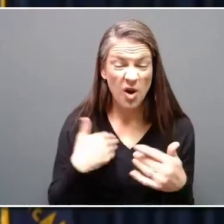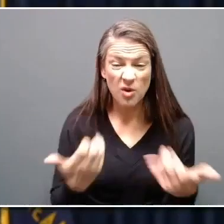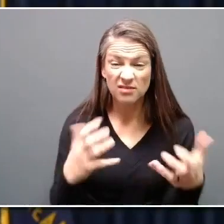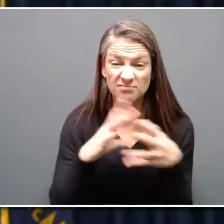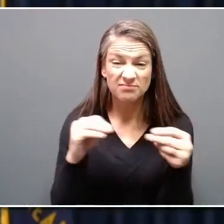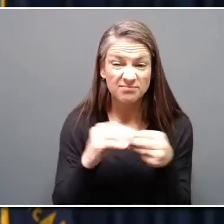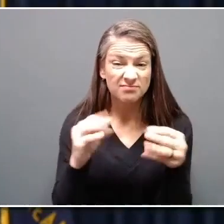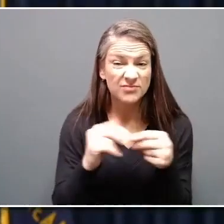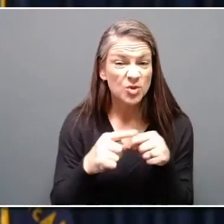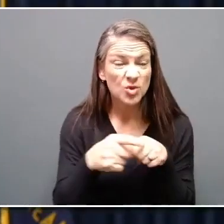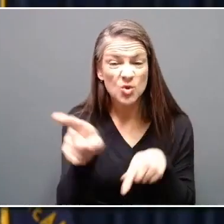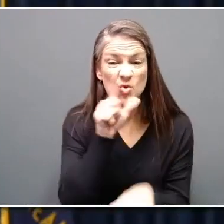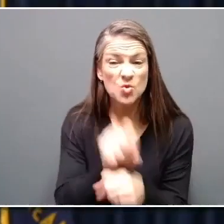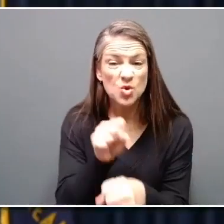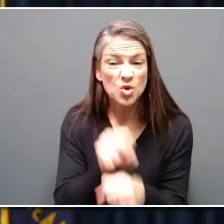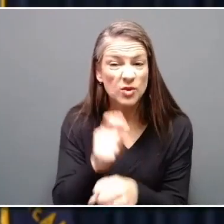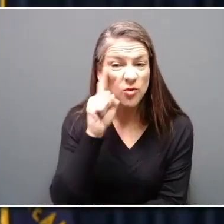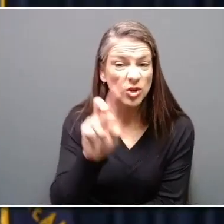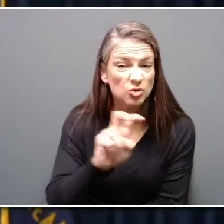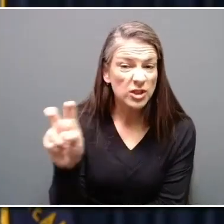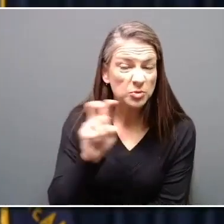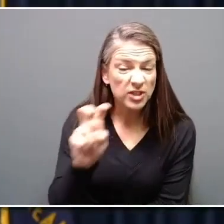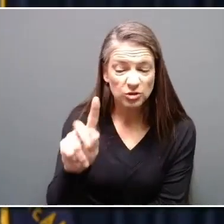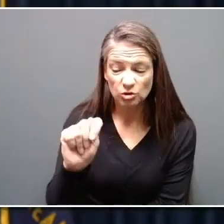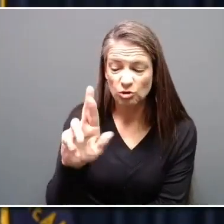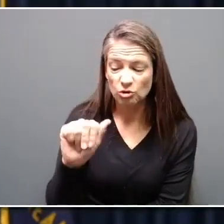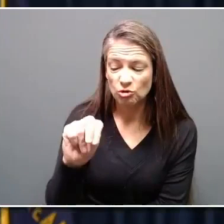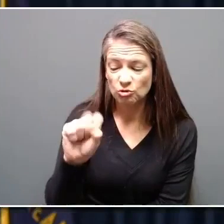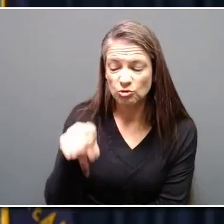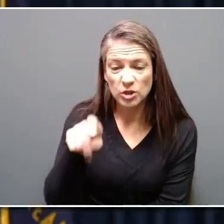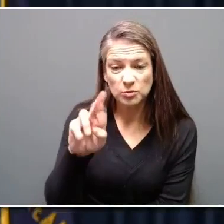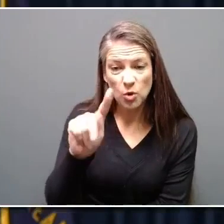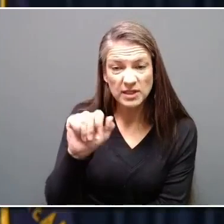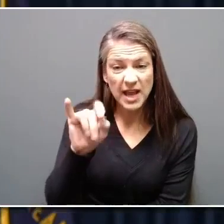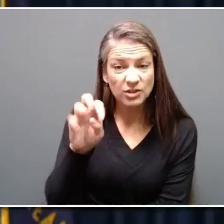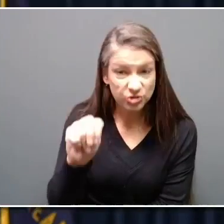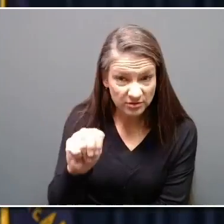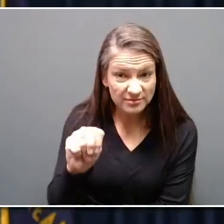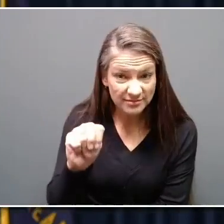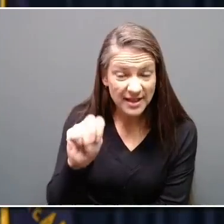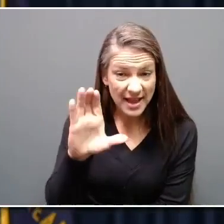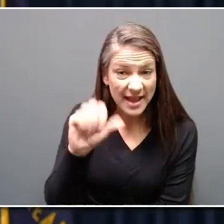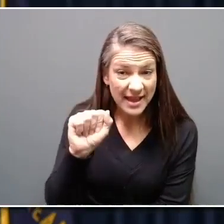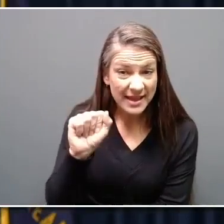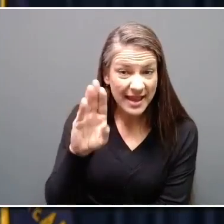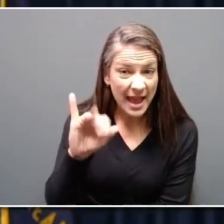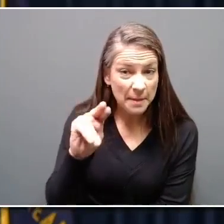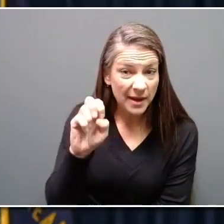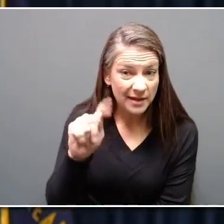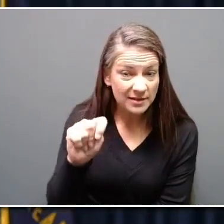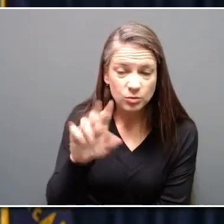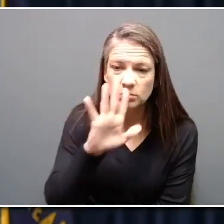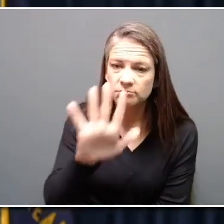team members of the Transportation Cabinet, especially the Department of Highways. More than 2,000 employees are actually active in a